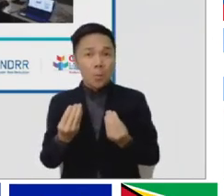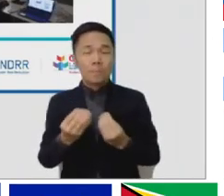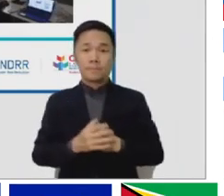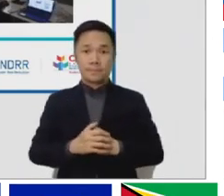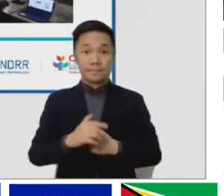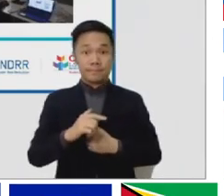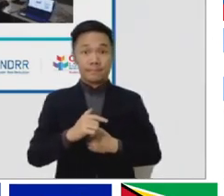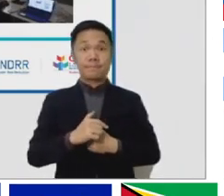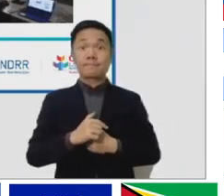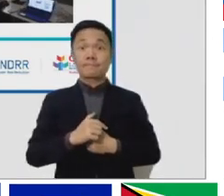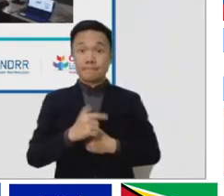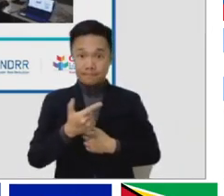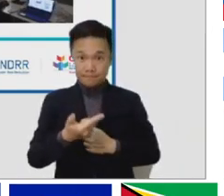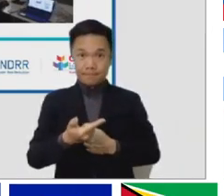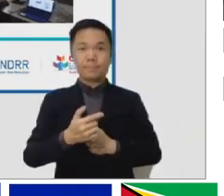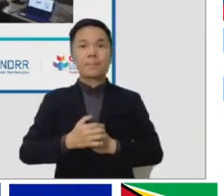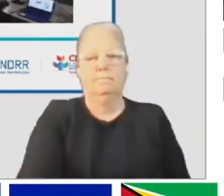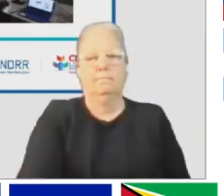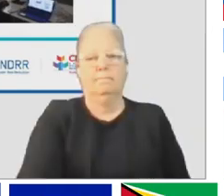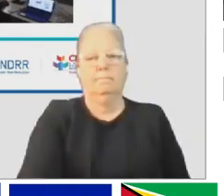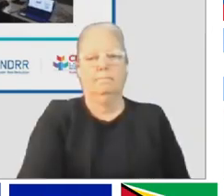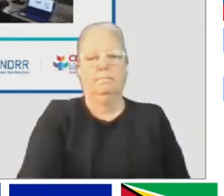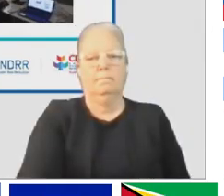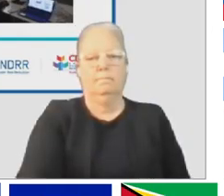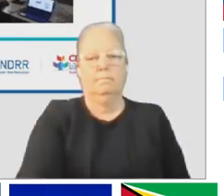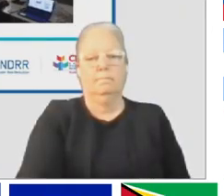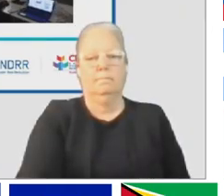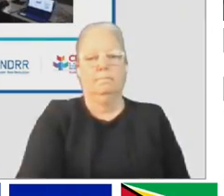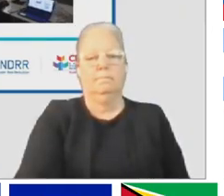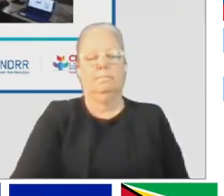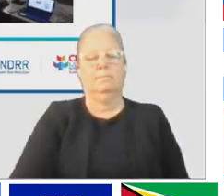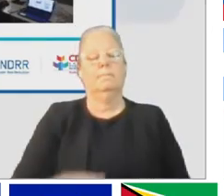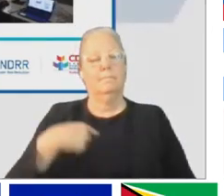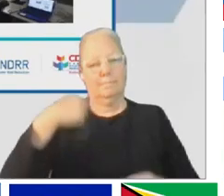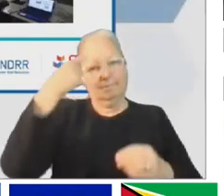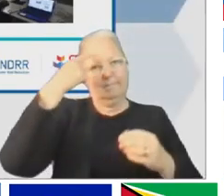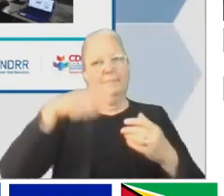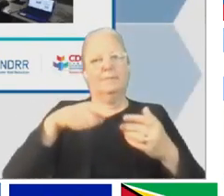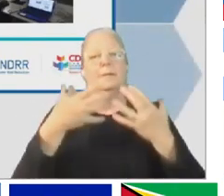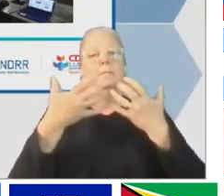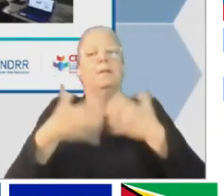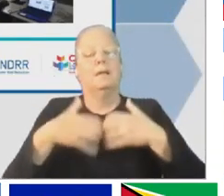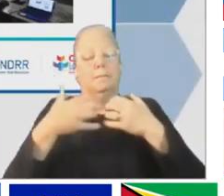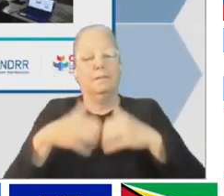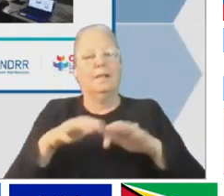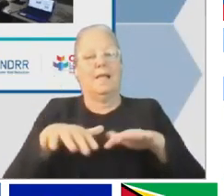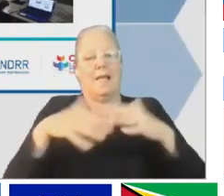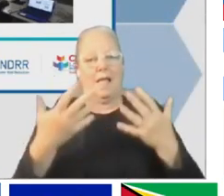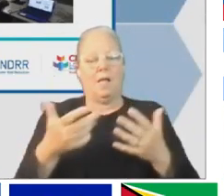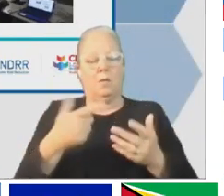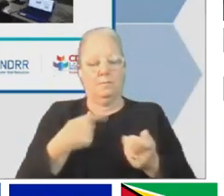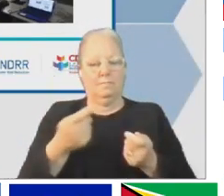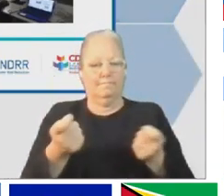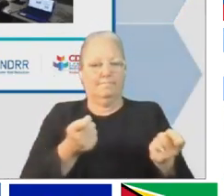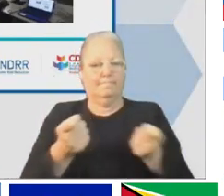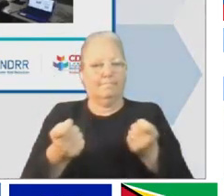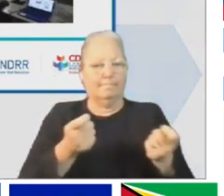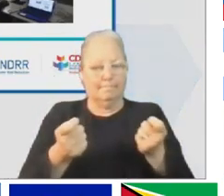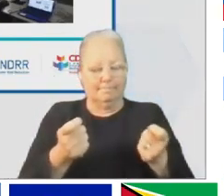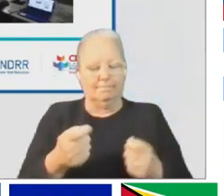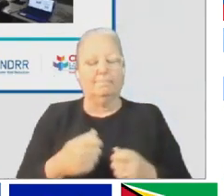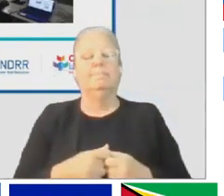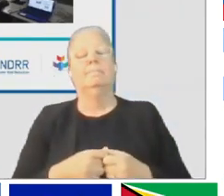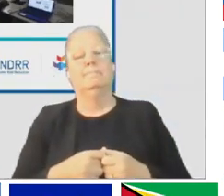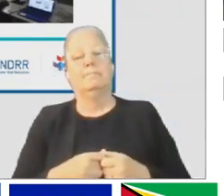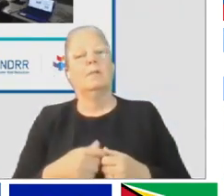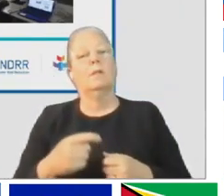Setting the context in terms of the national mechanism that was used to manage these various events, we started out with using our